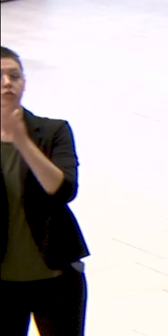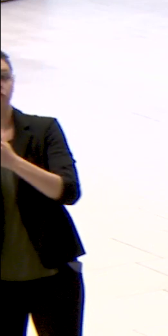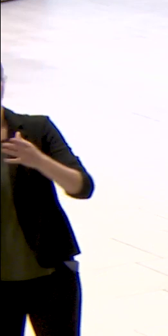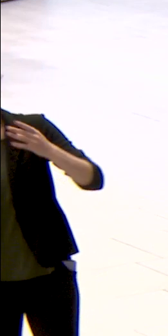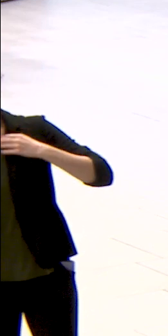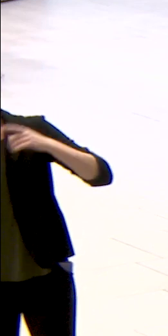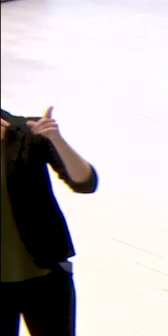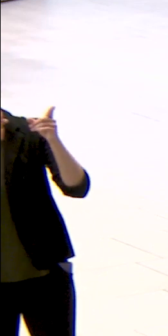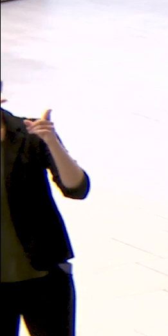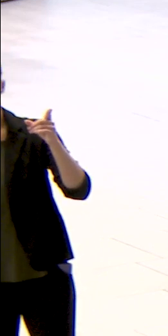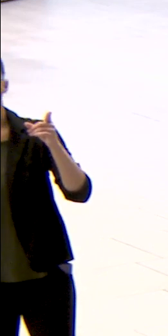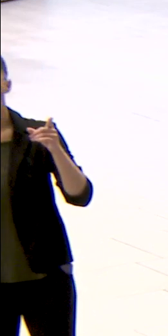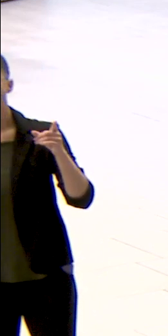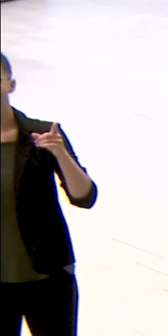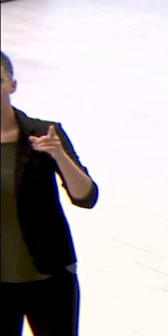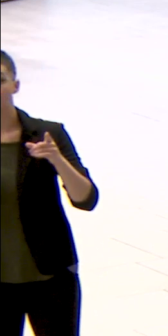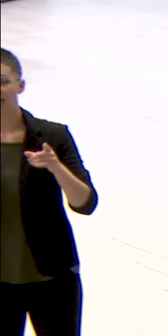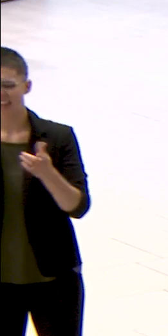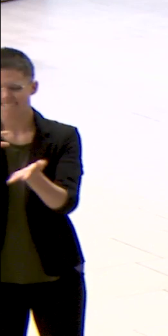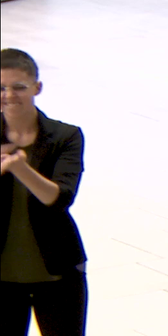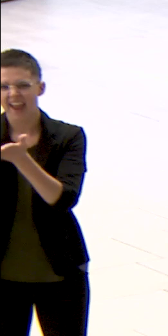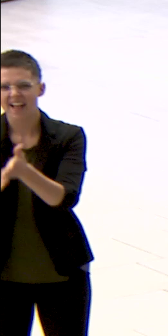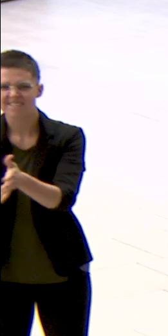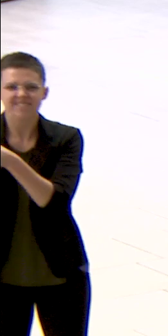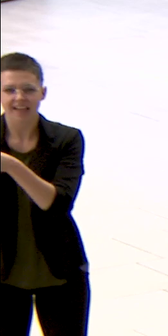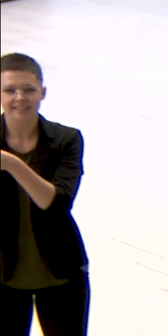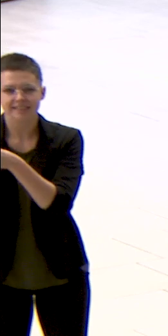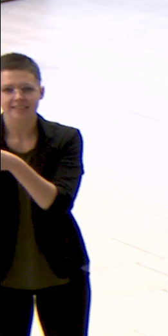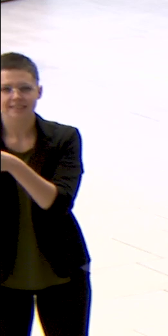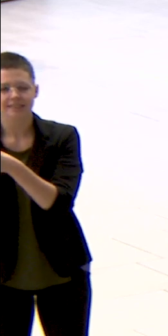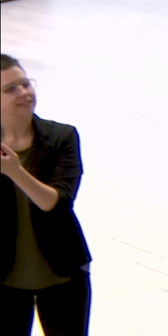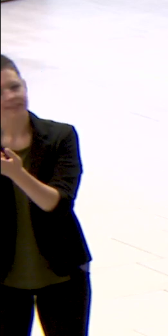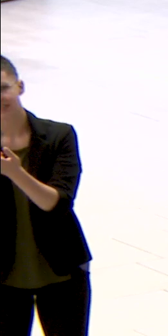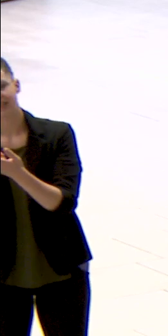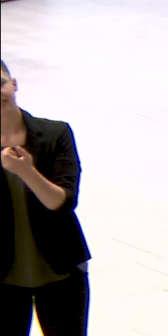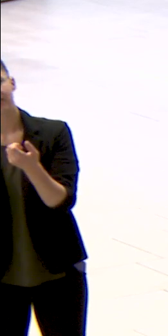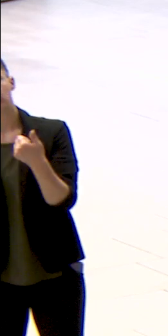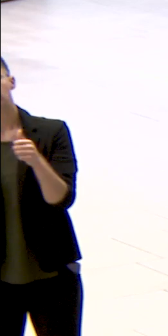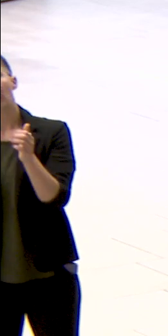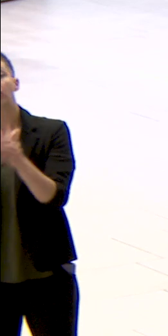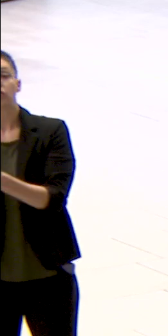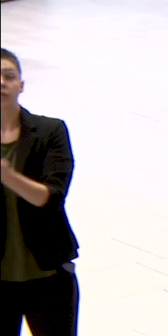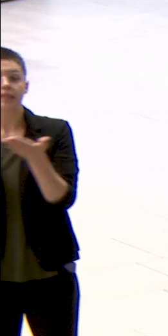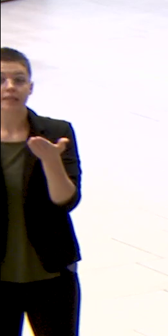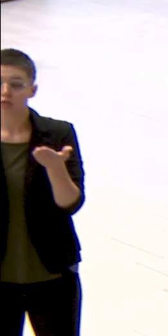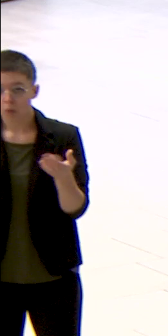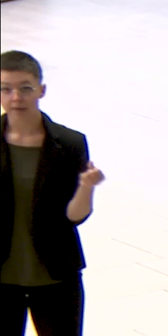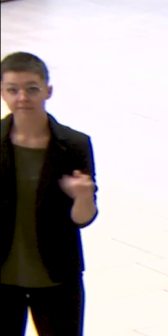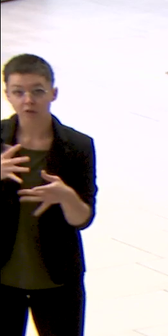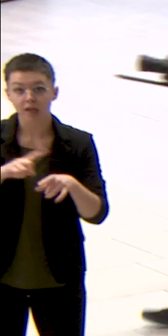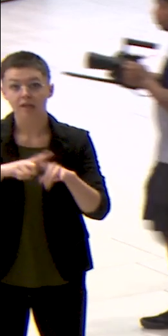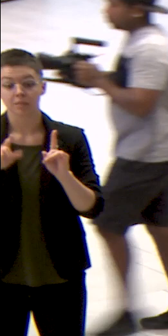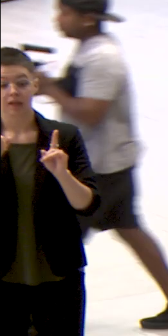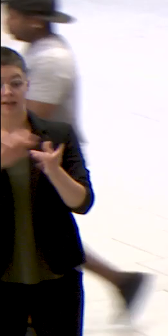Digital is this idea of fail fast and iterate. And so try new things, don't be afraid, but